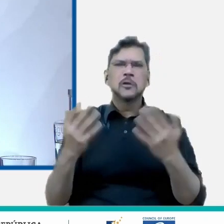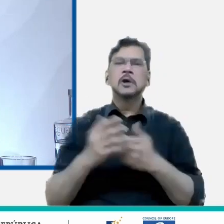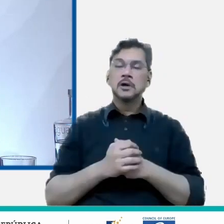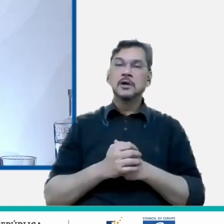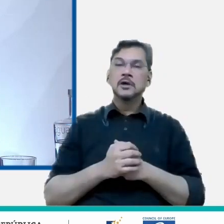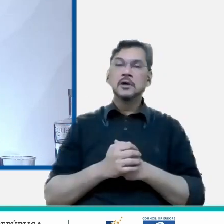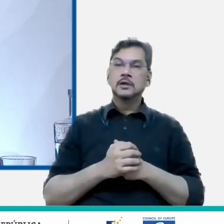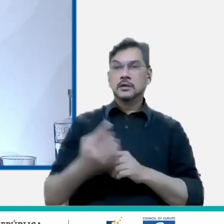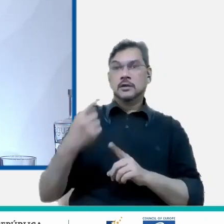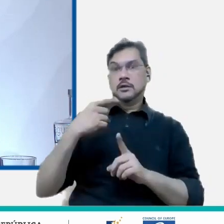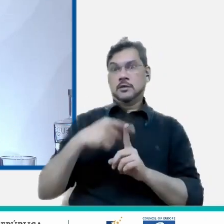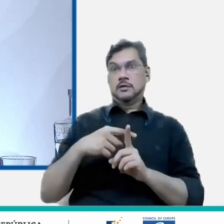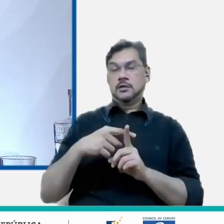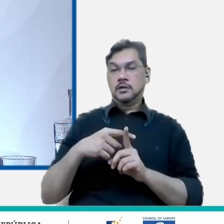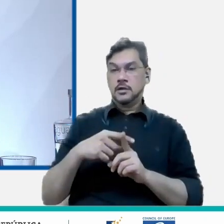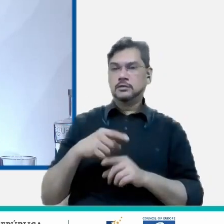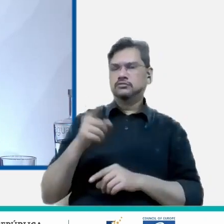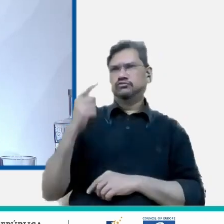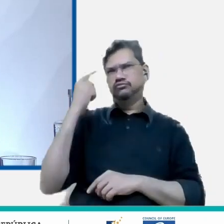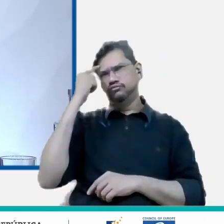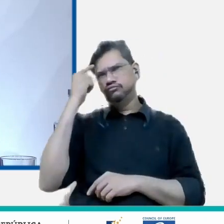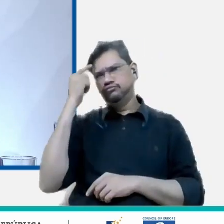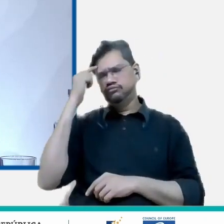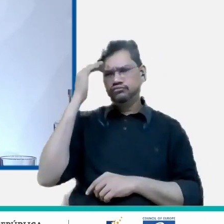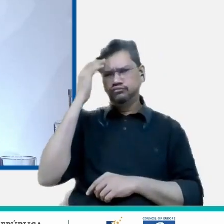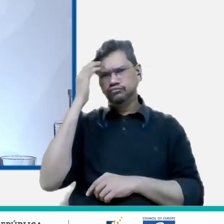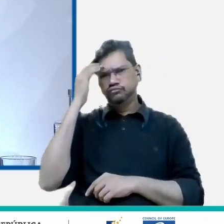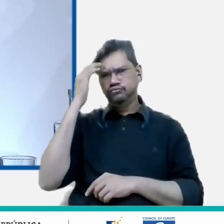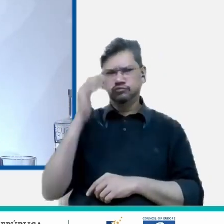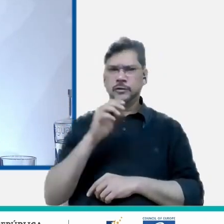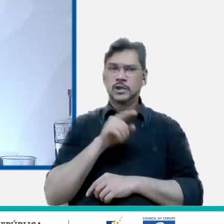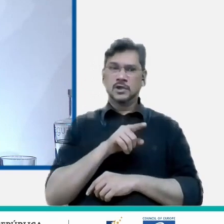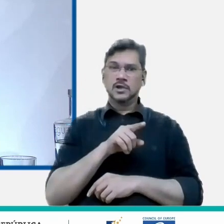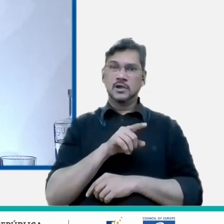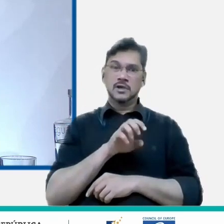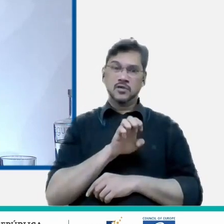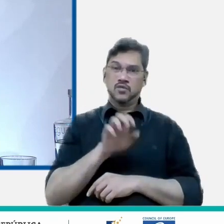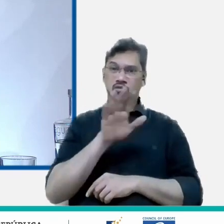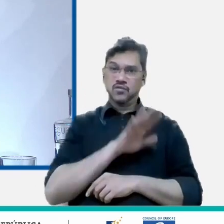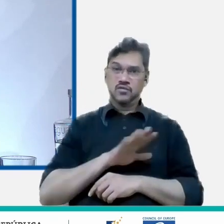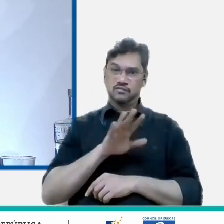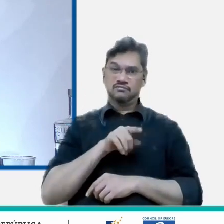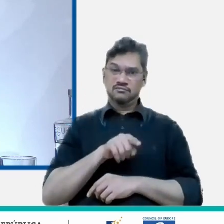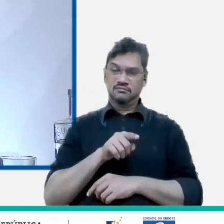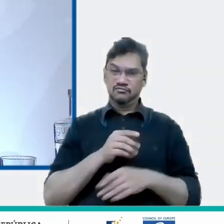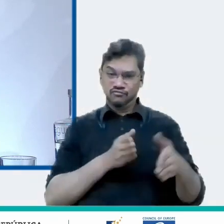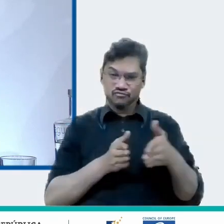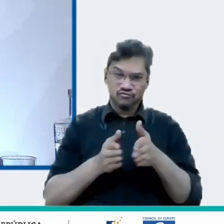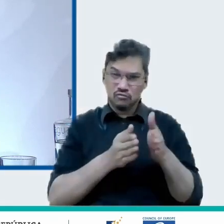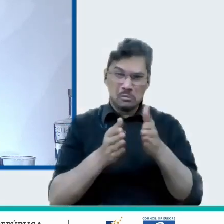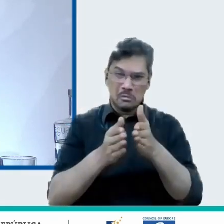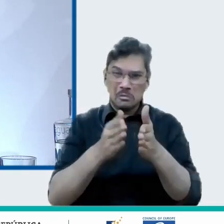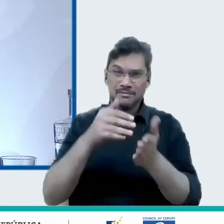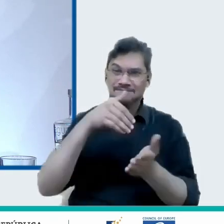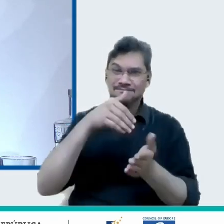the implementation of the roadmap from the perspective of the efforts undertaken